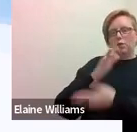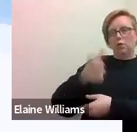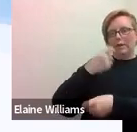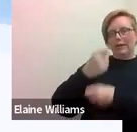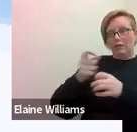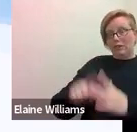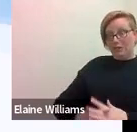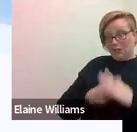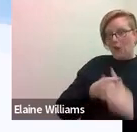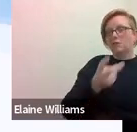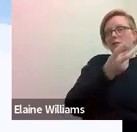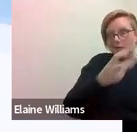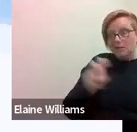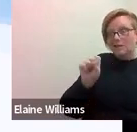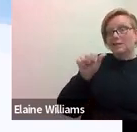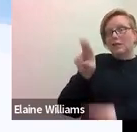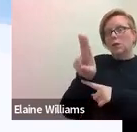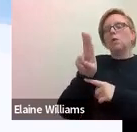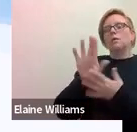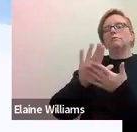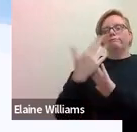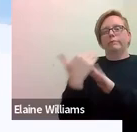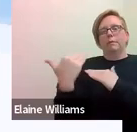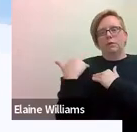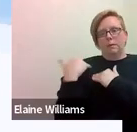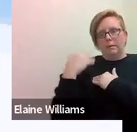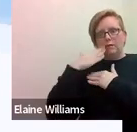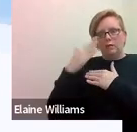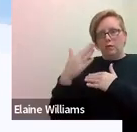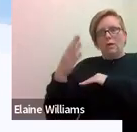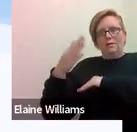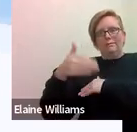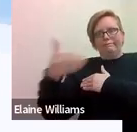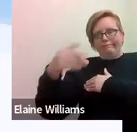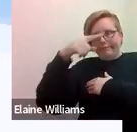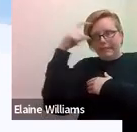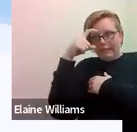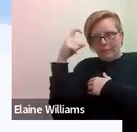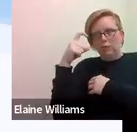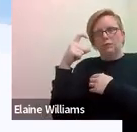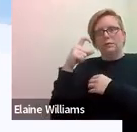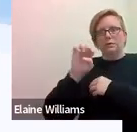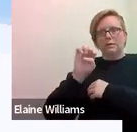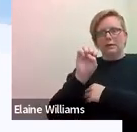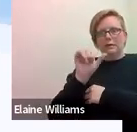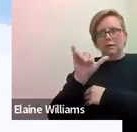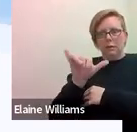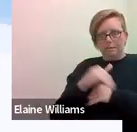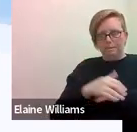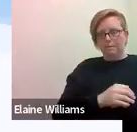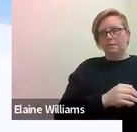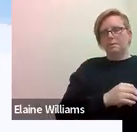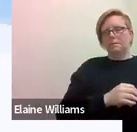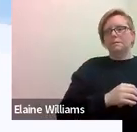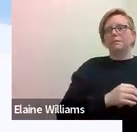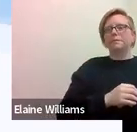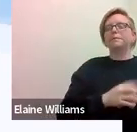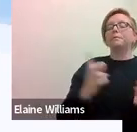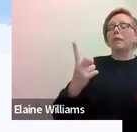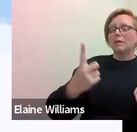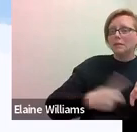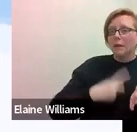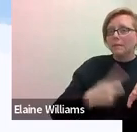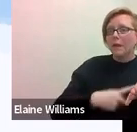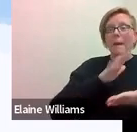eligible for enrollment in the public school. I will say that there have been times when schools have offered a